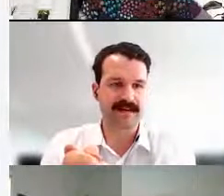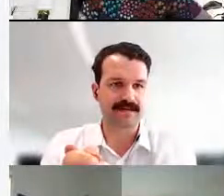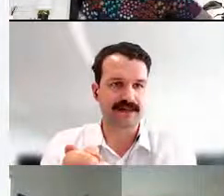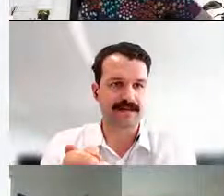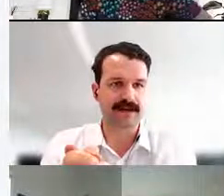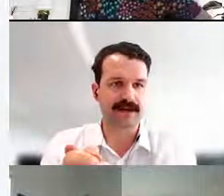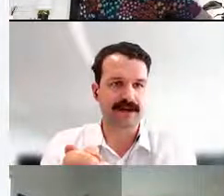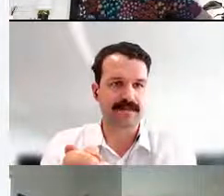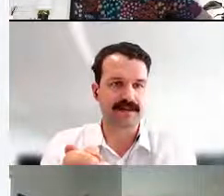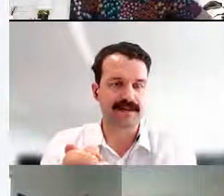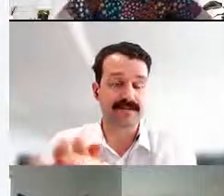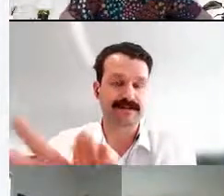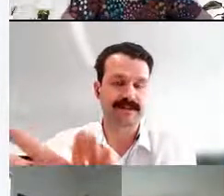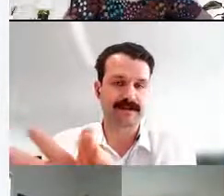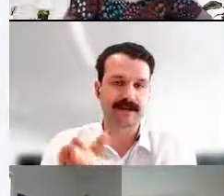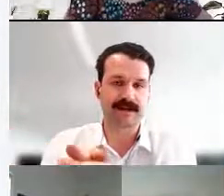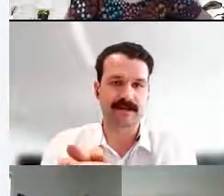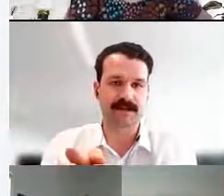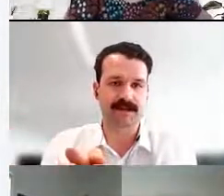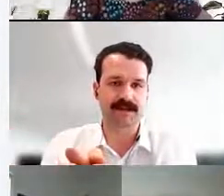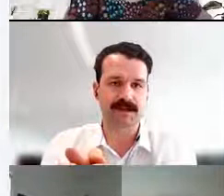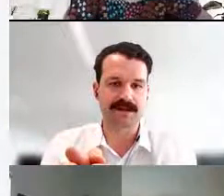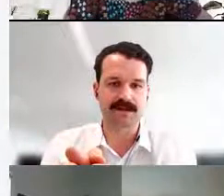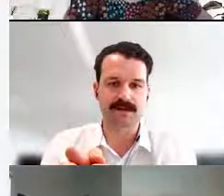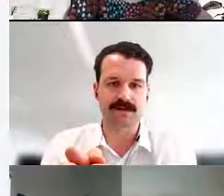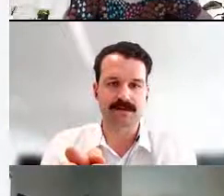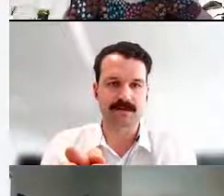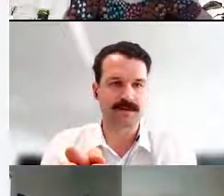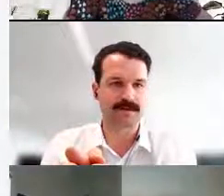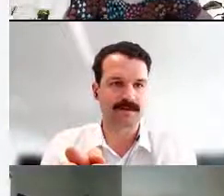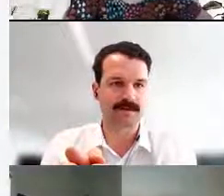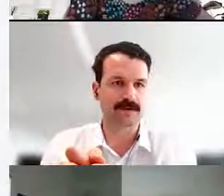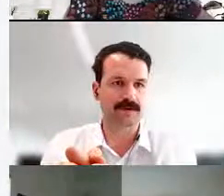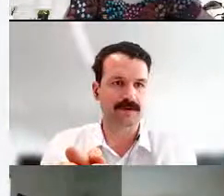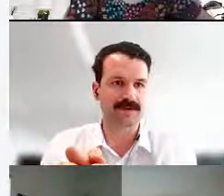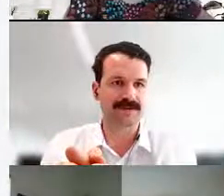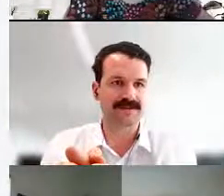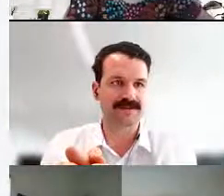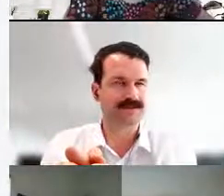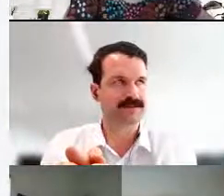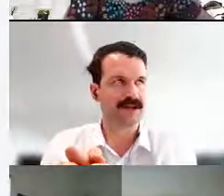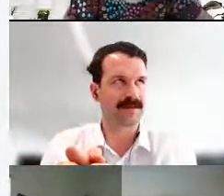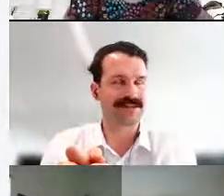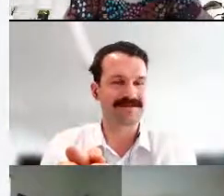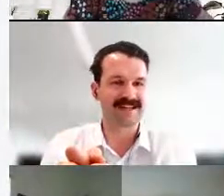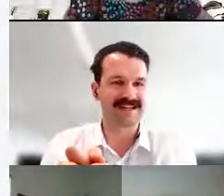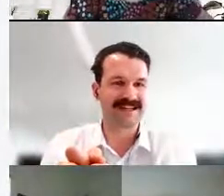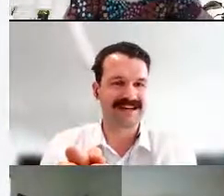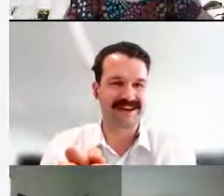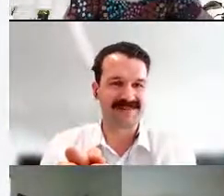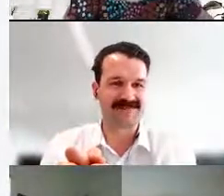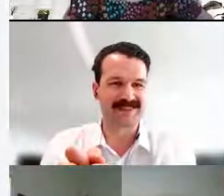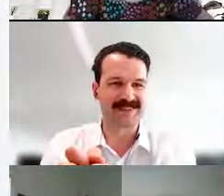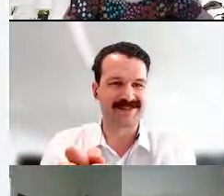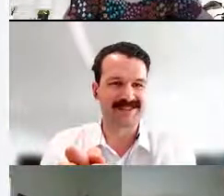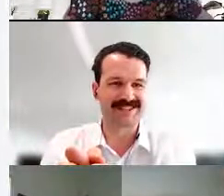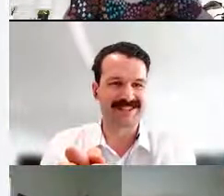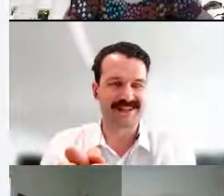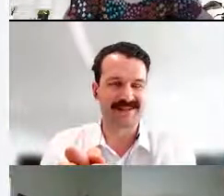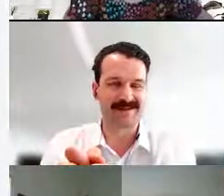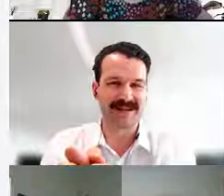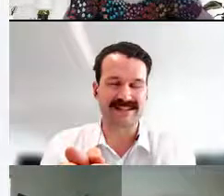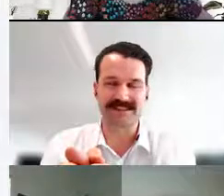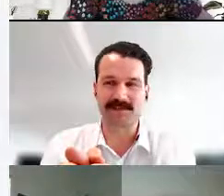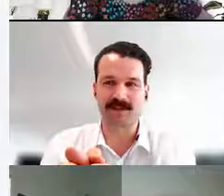had a funding program delivered separately, which was the Regional and Rural Communities Reliability Fund,